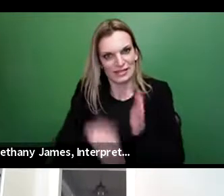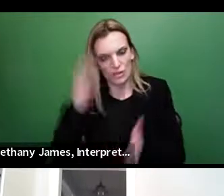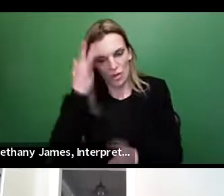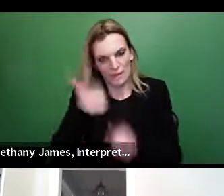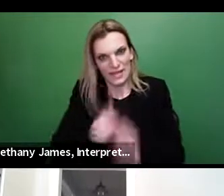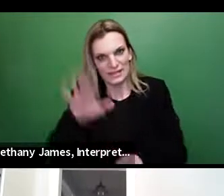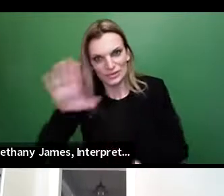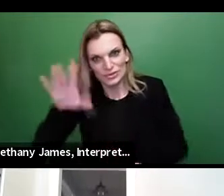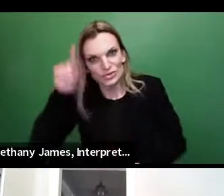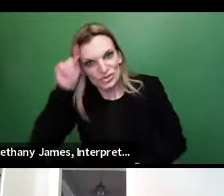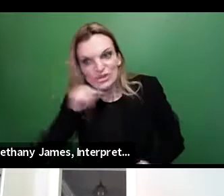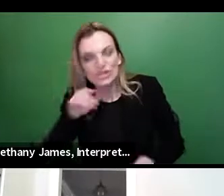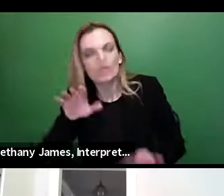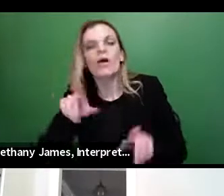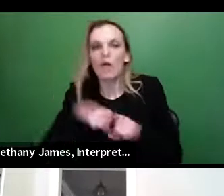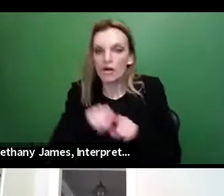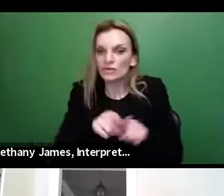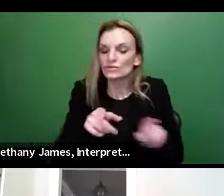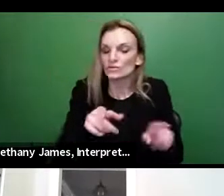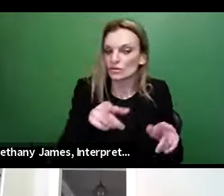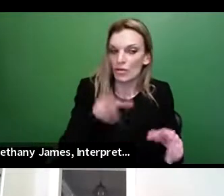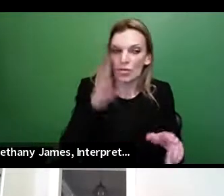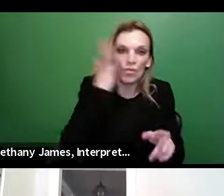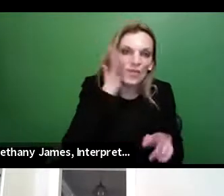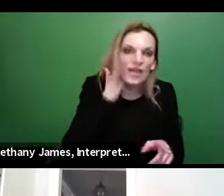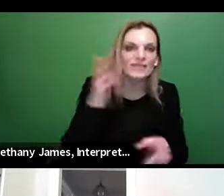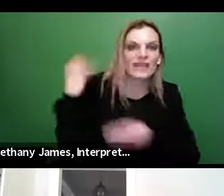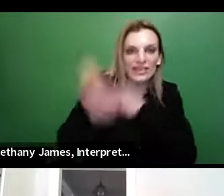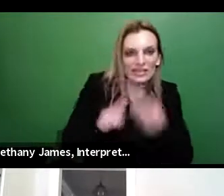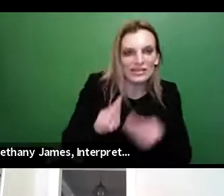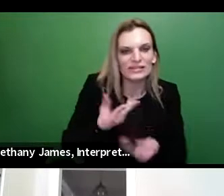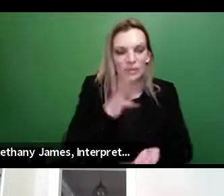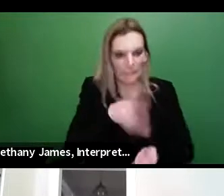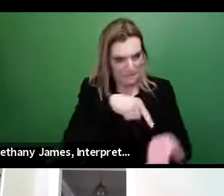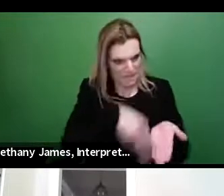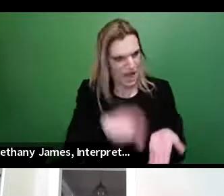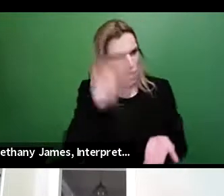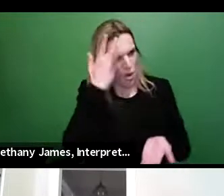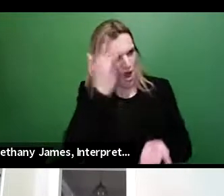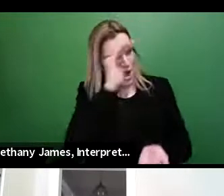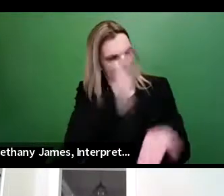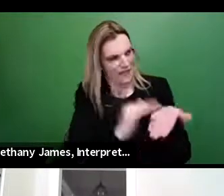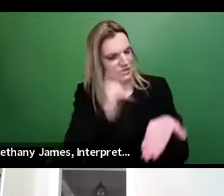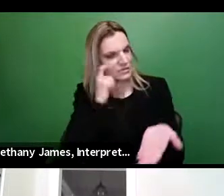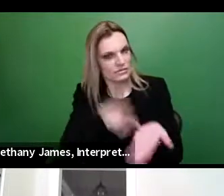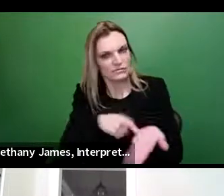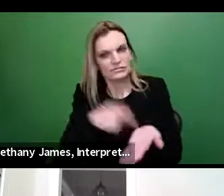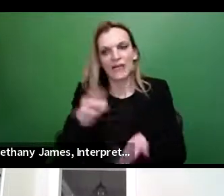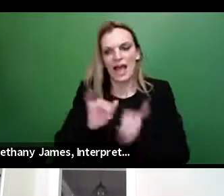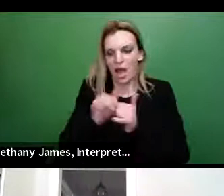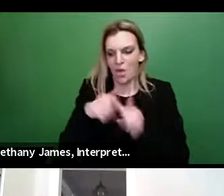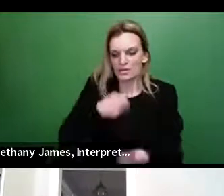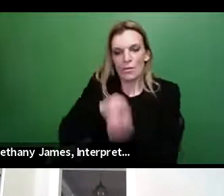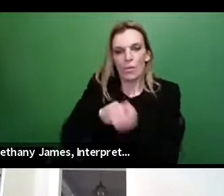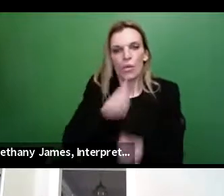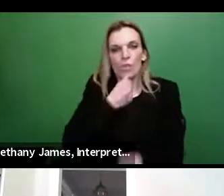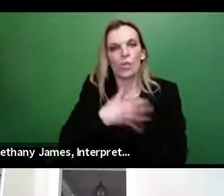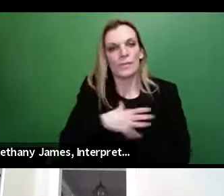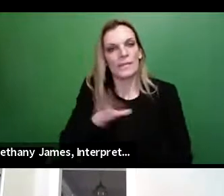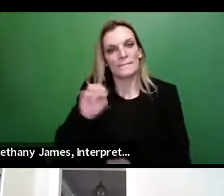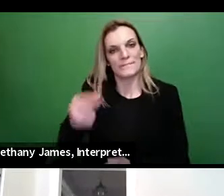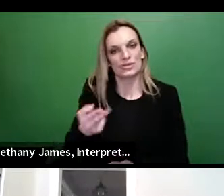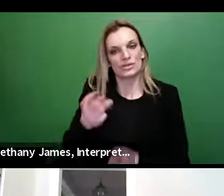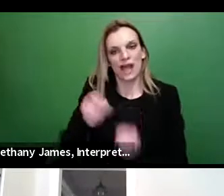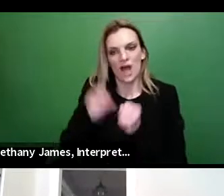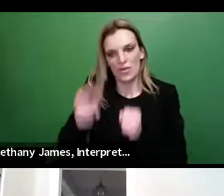but across race and ethnicity. How do we close those pay gaps? How do we help the women of Michigan gain access to